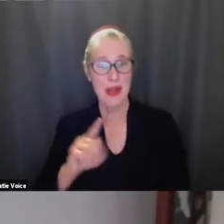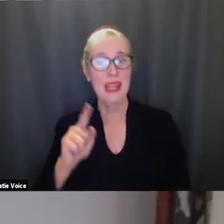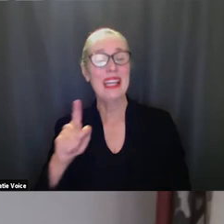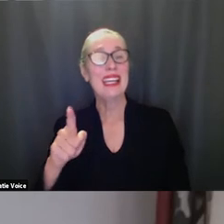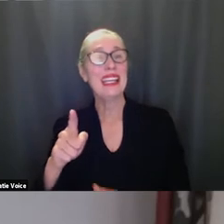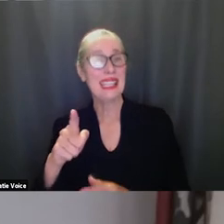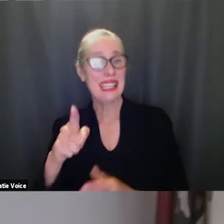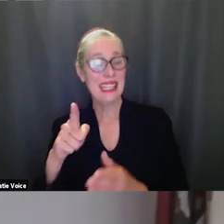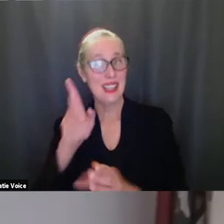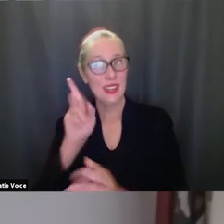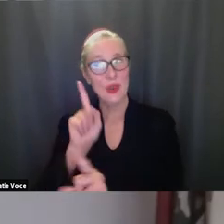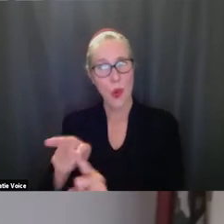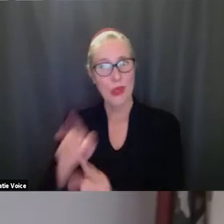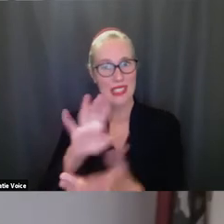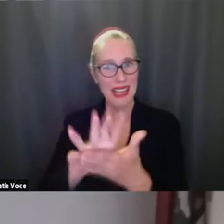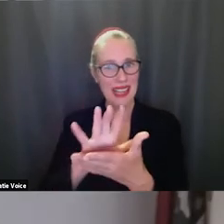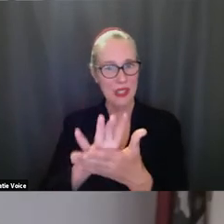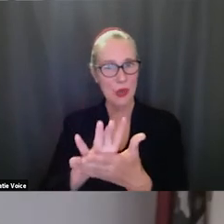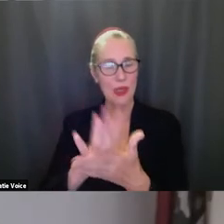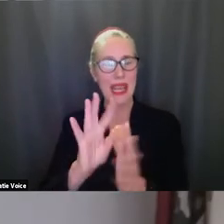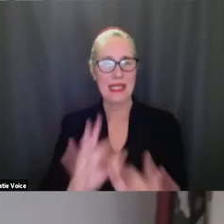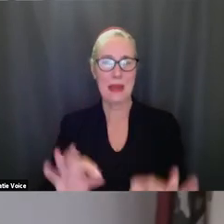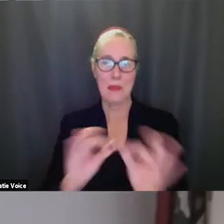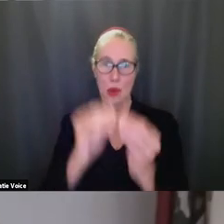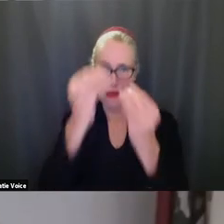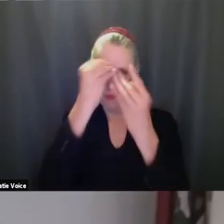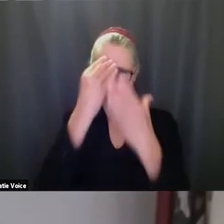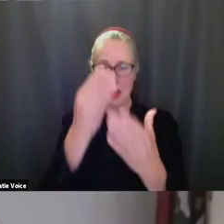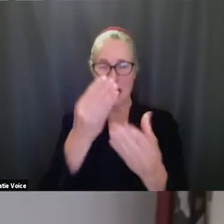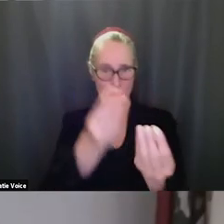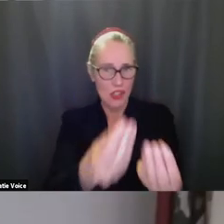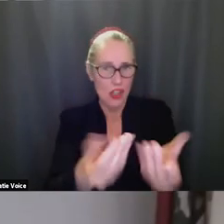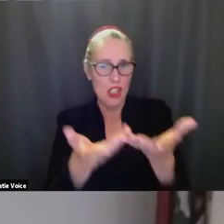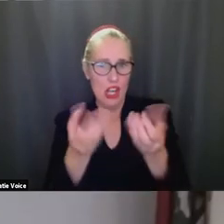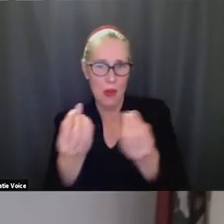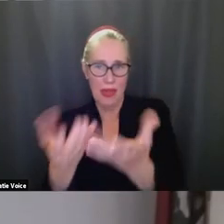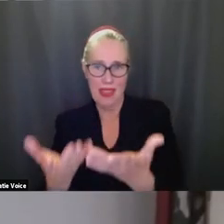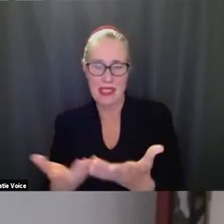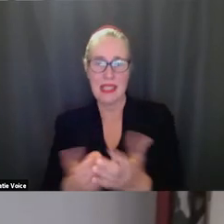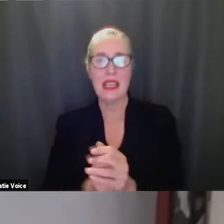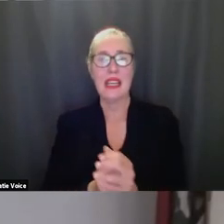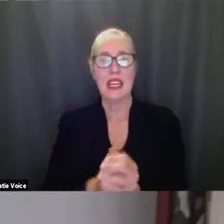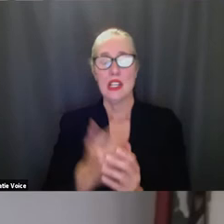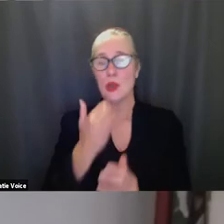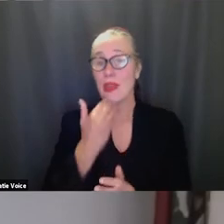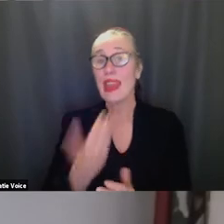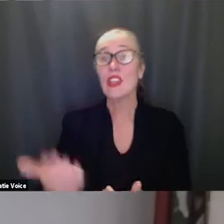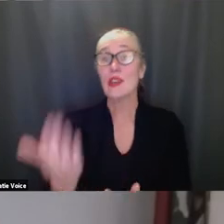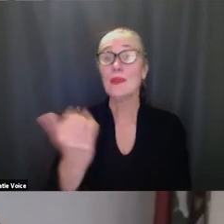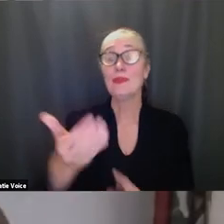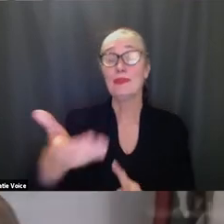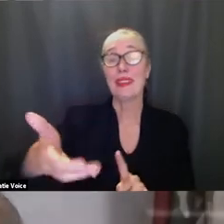us but i will ask for additional guidance from the board members thank you dr wagoneck